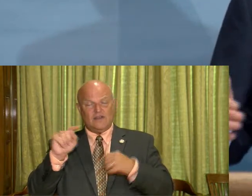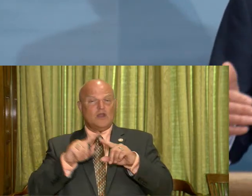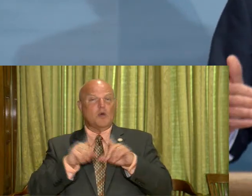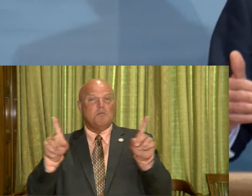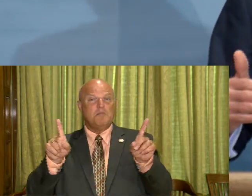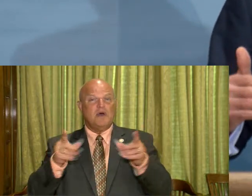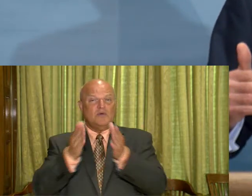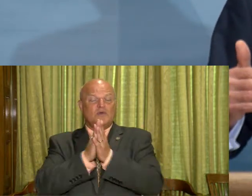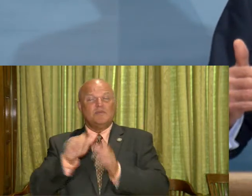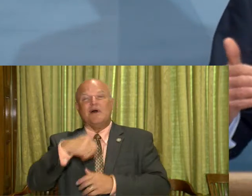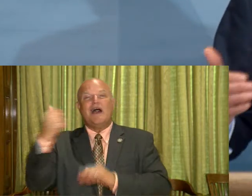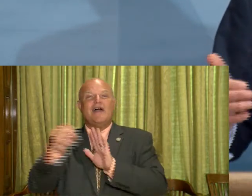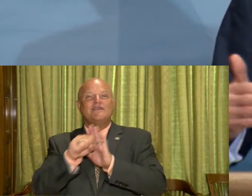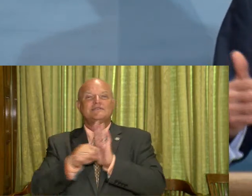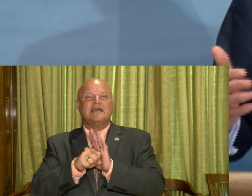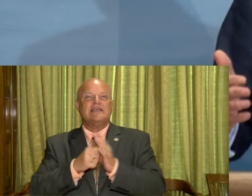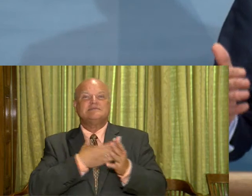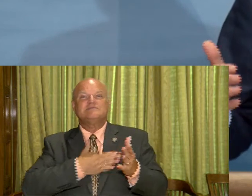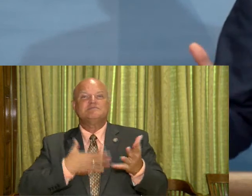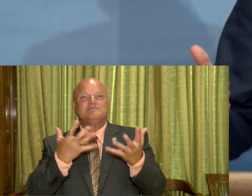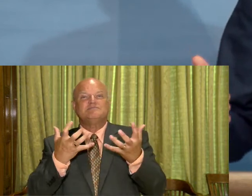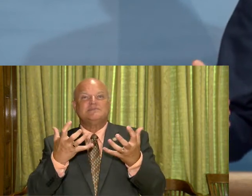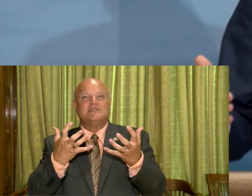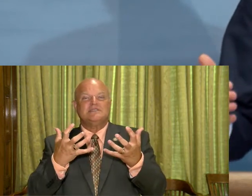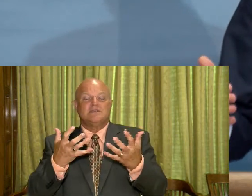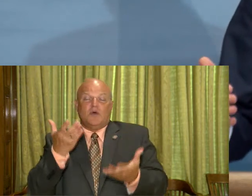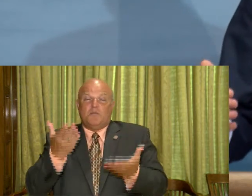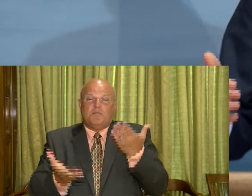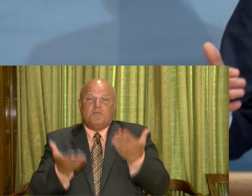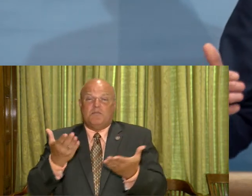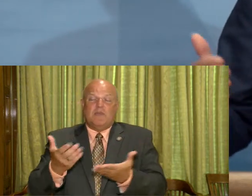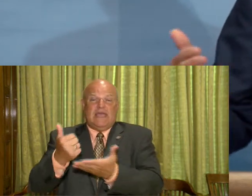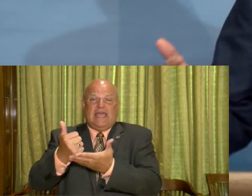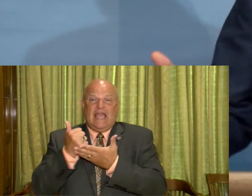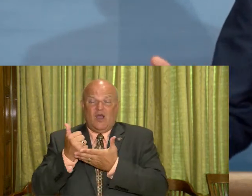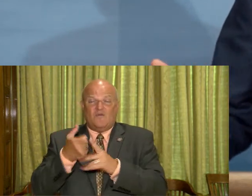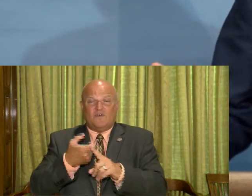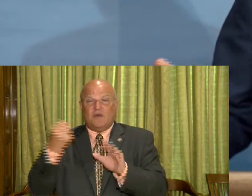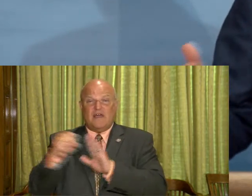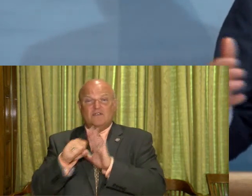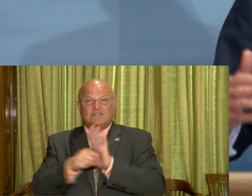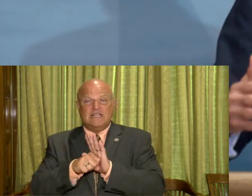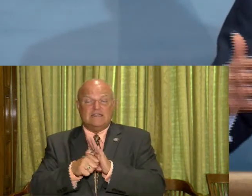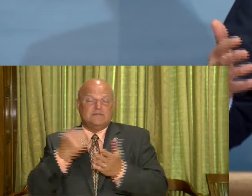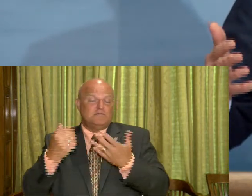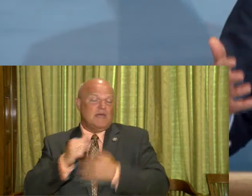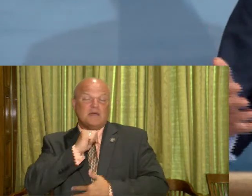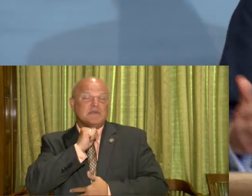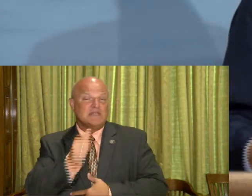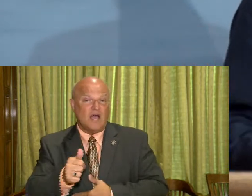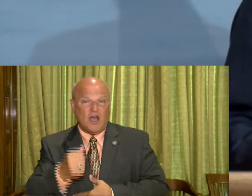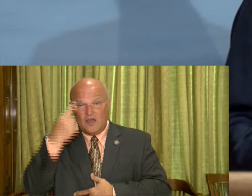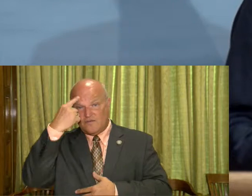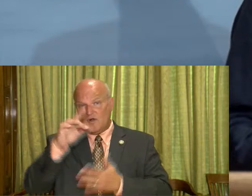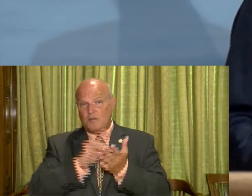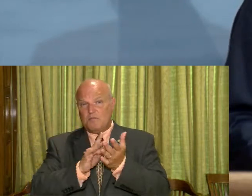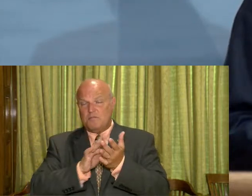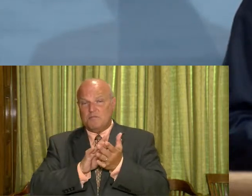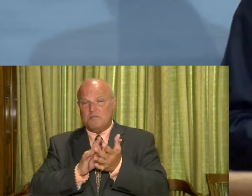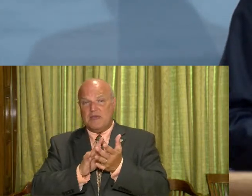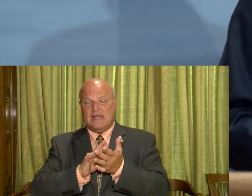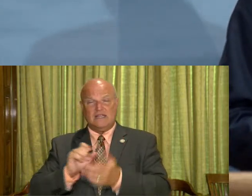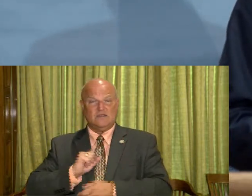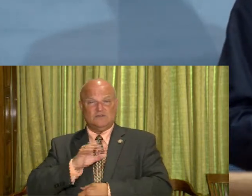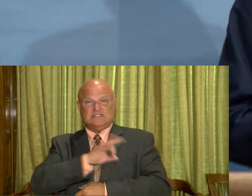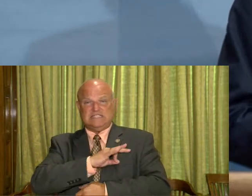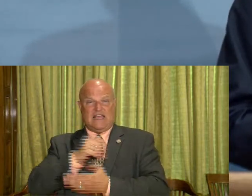from other states, so we may or may not get any help from other states with our requests for medical staffing